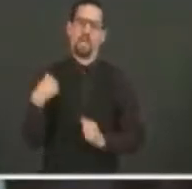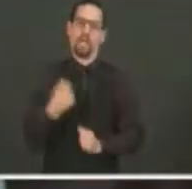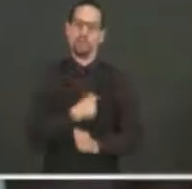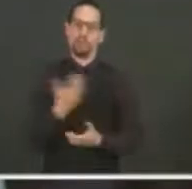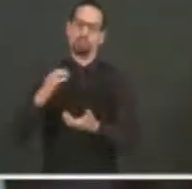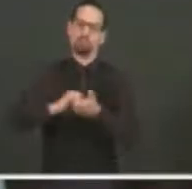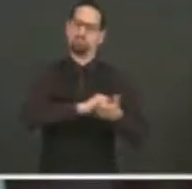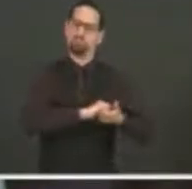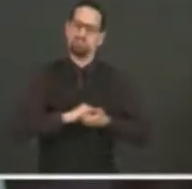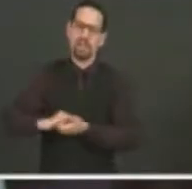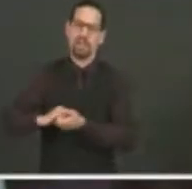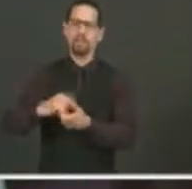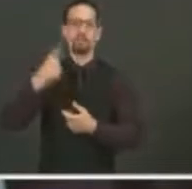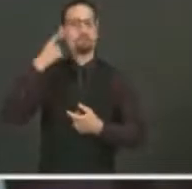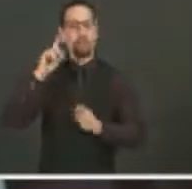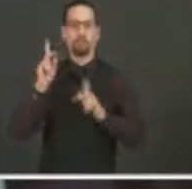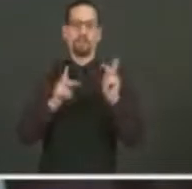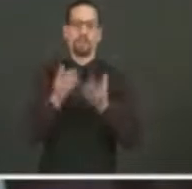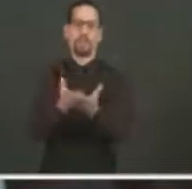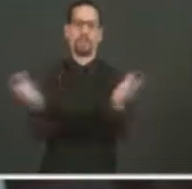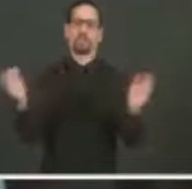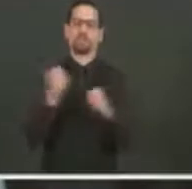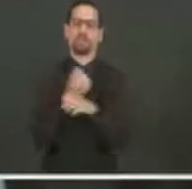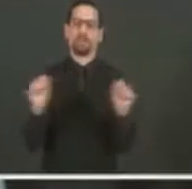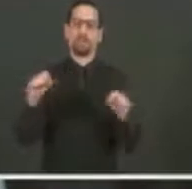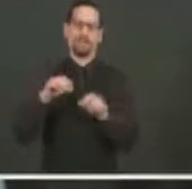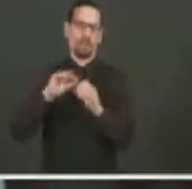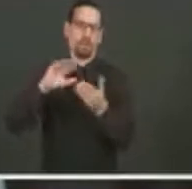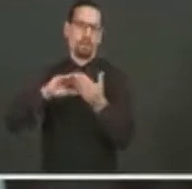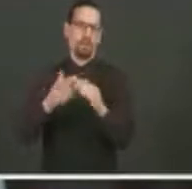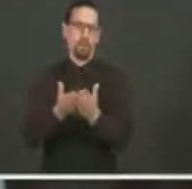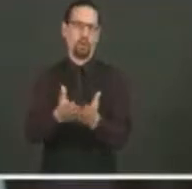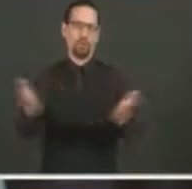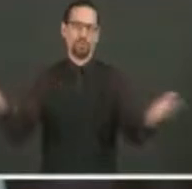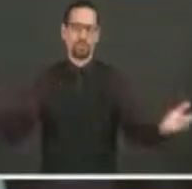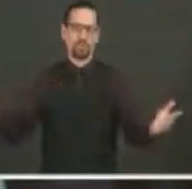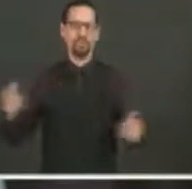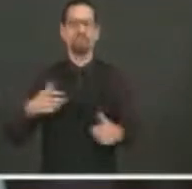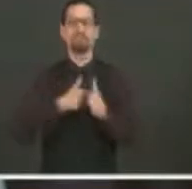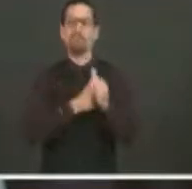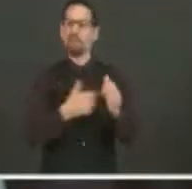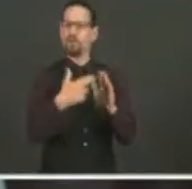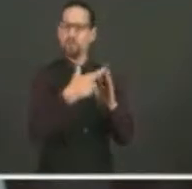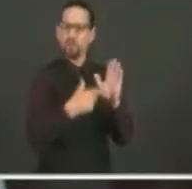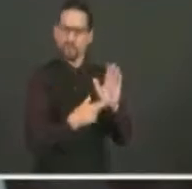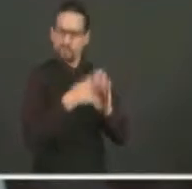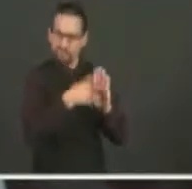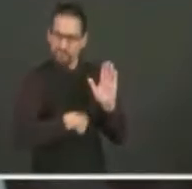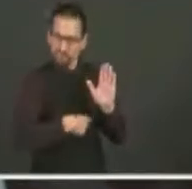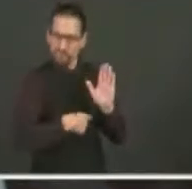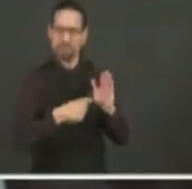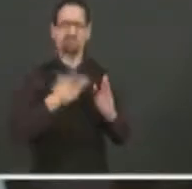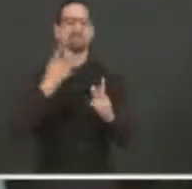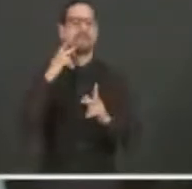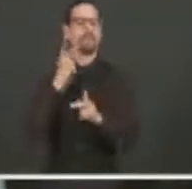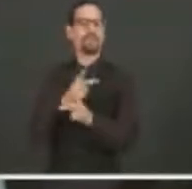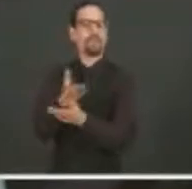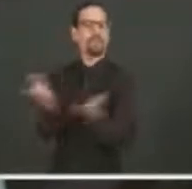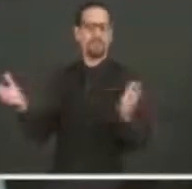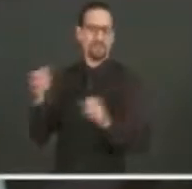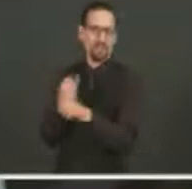And we're giving you guidelines that we believe will keep everybody safe, because the last thing we want is a